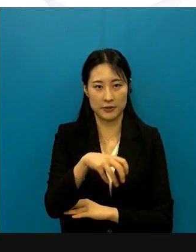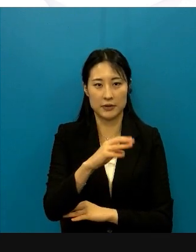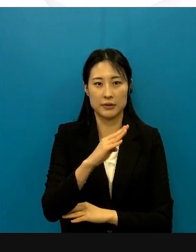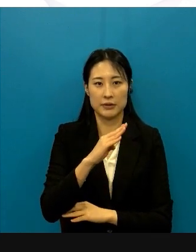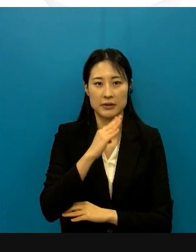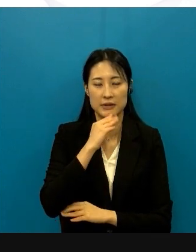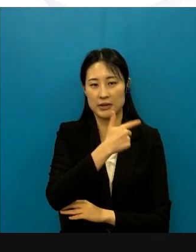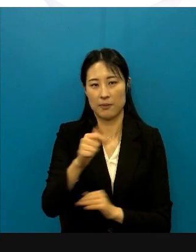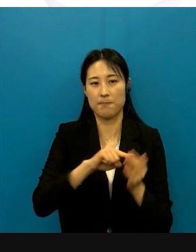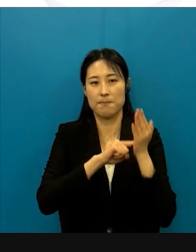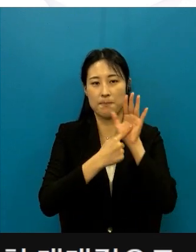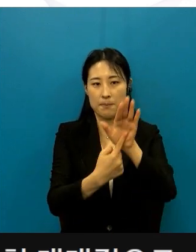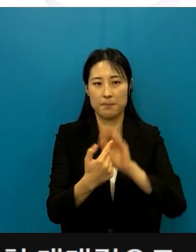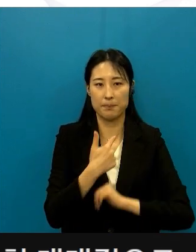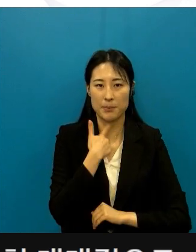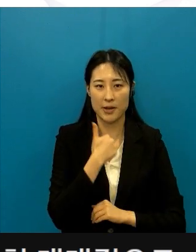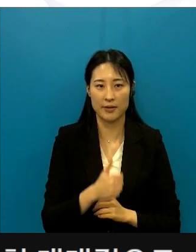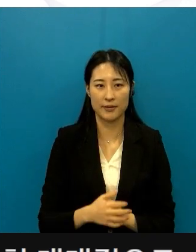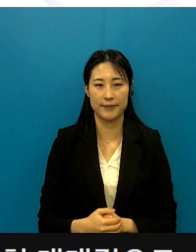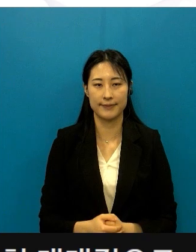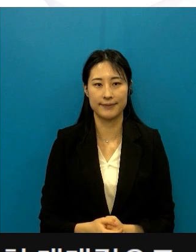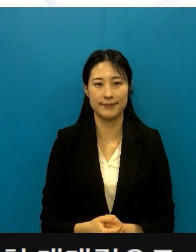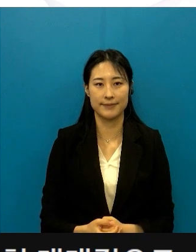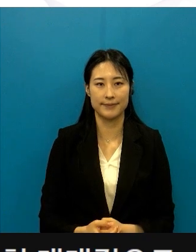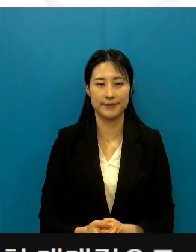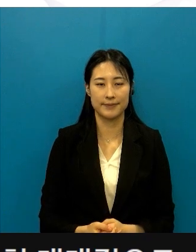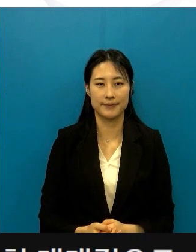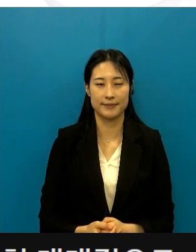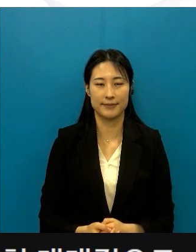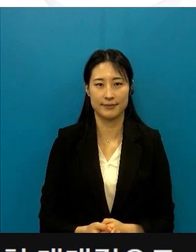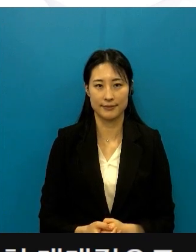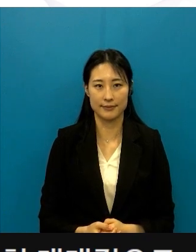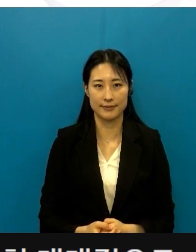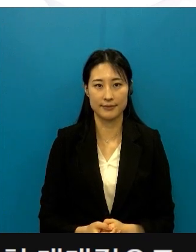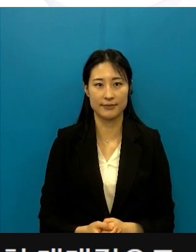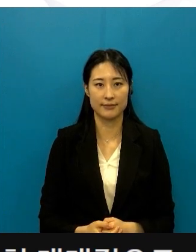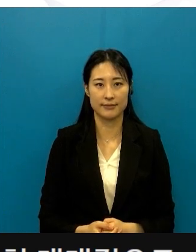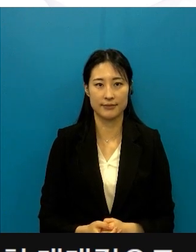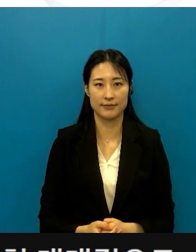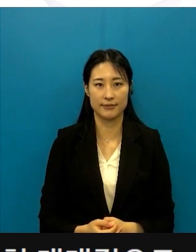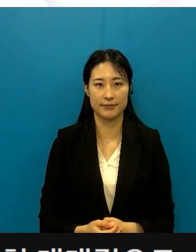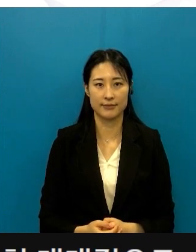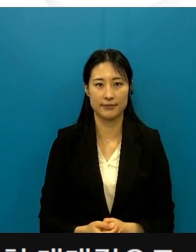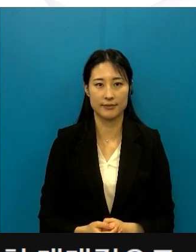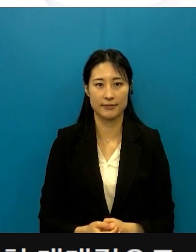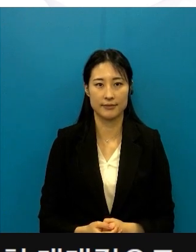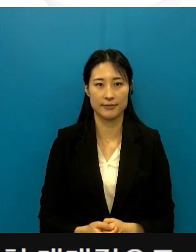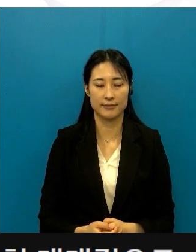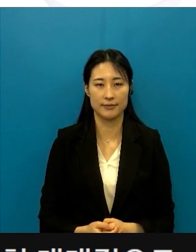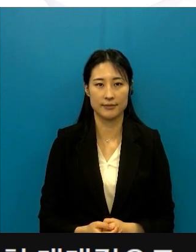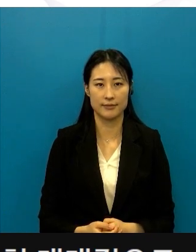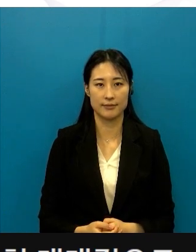And there are many opinions about that, mainly